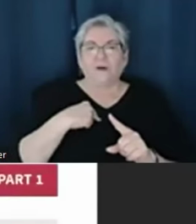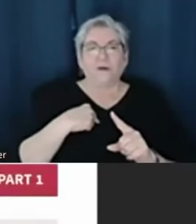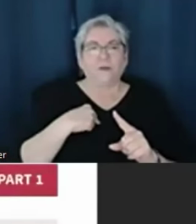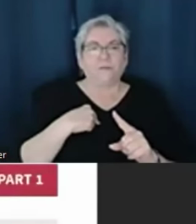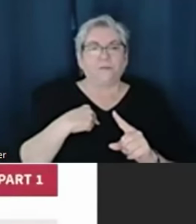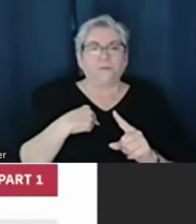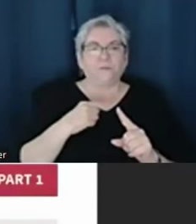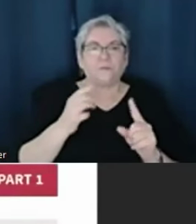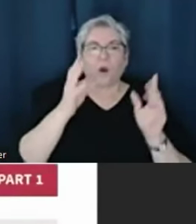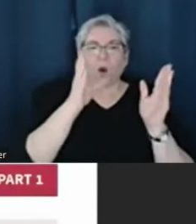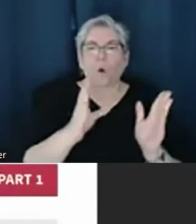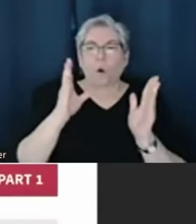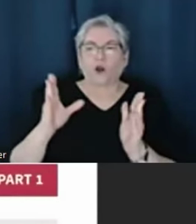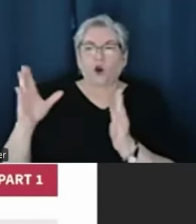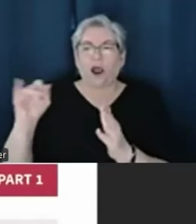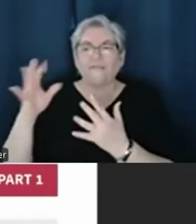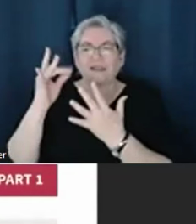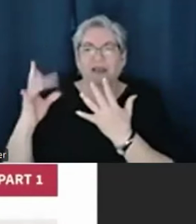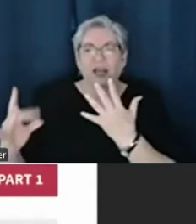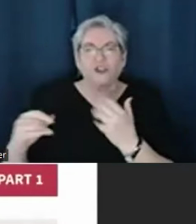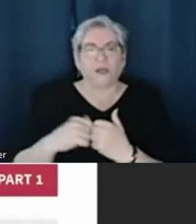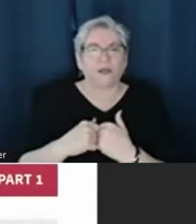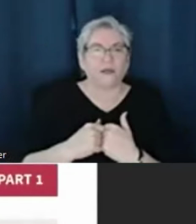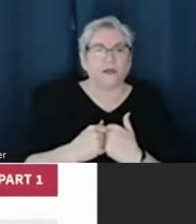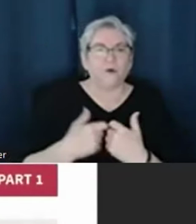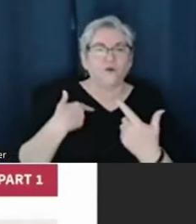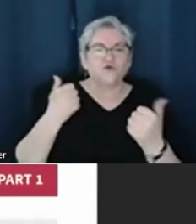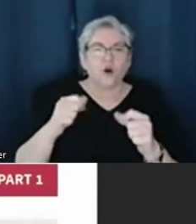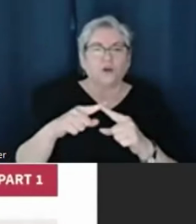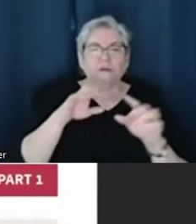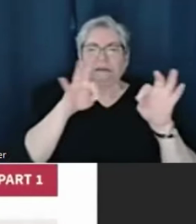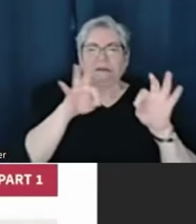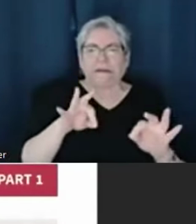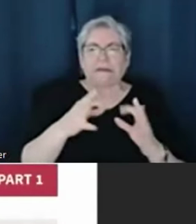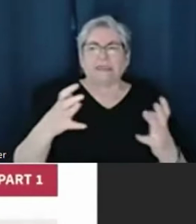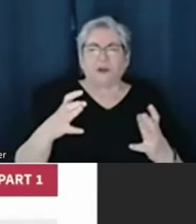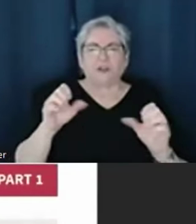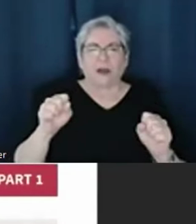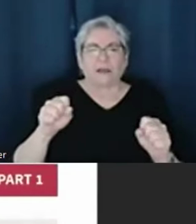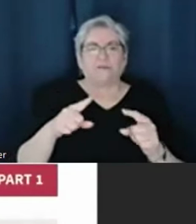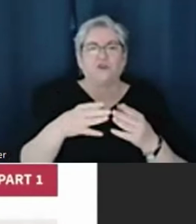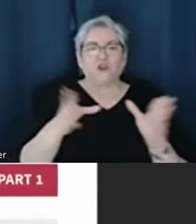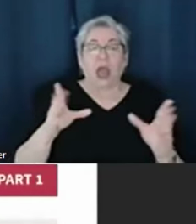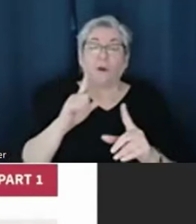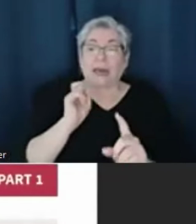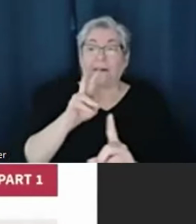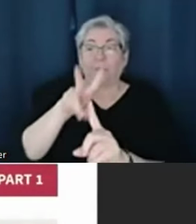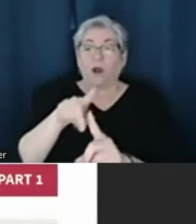many places, but we try to get through as much as possible, which is general and applicable pretty much